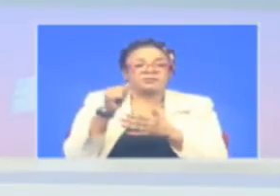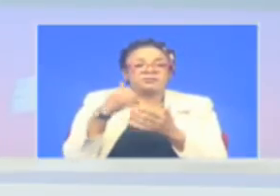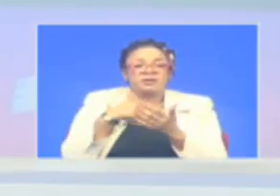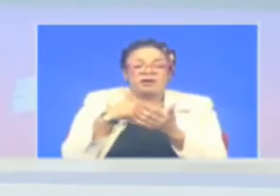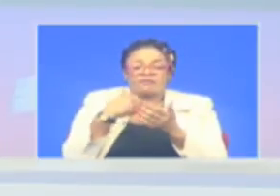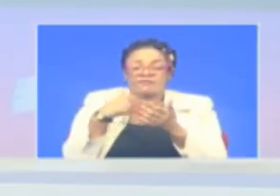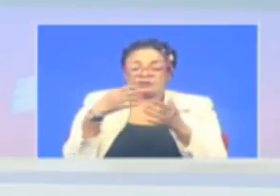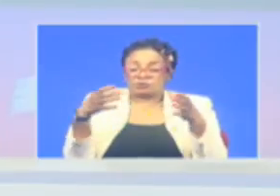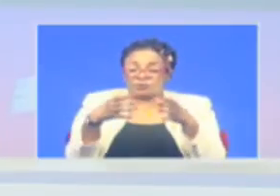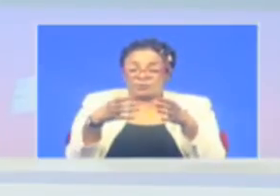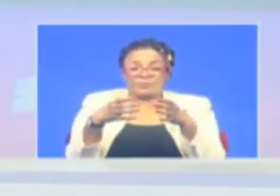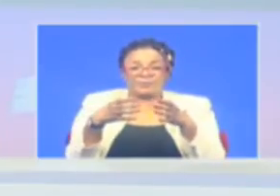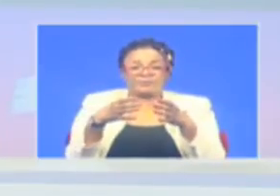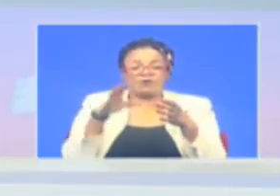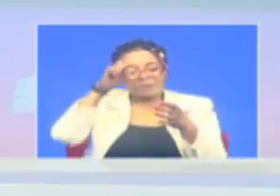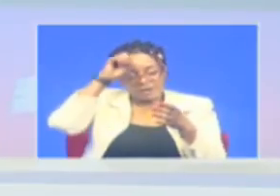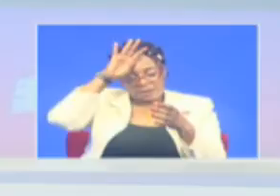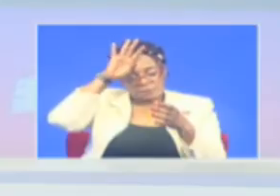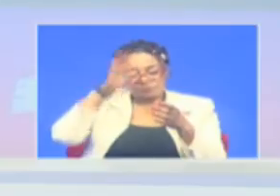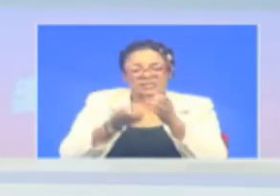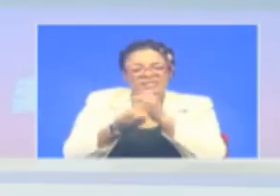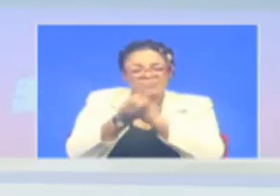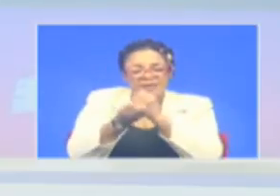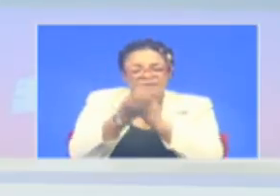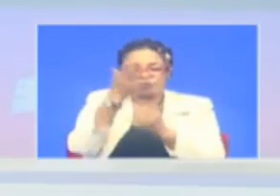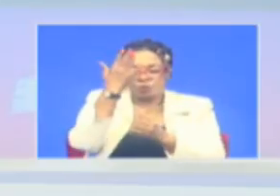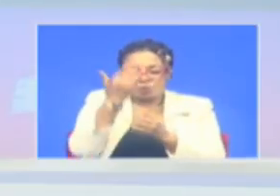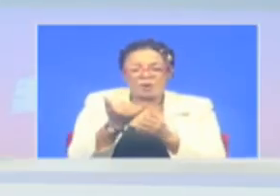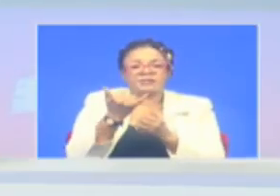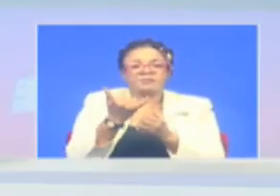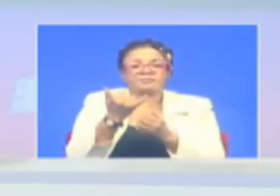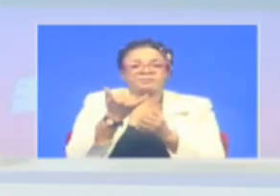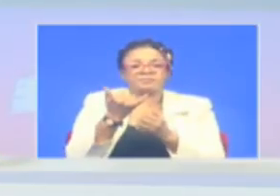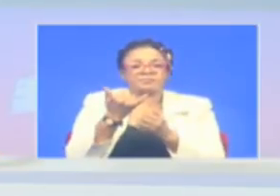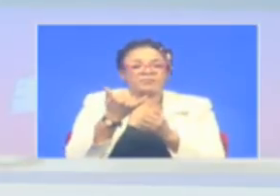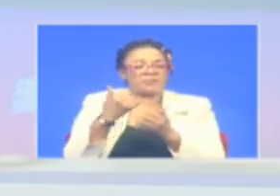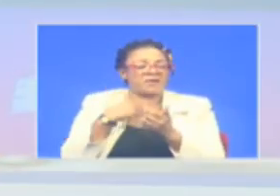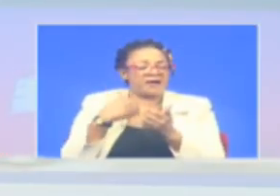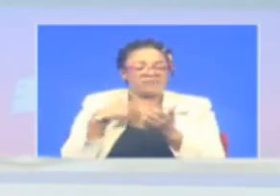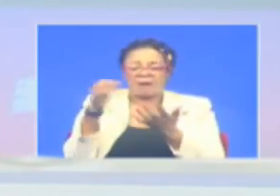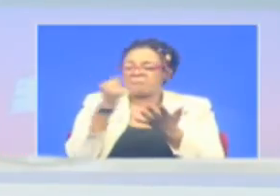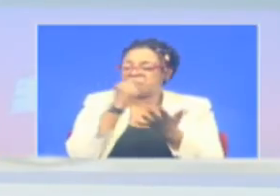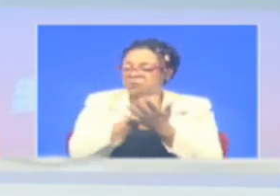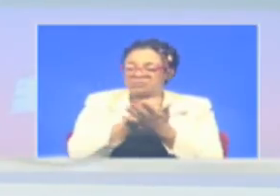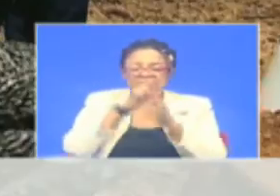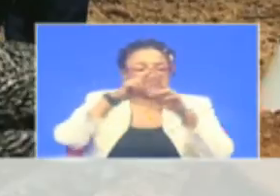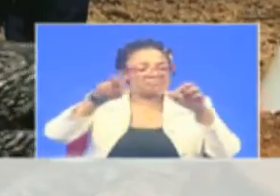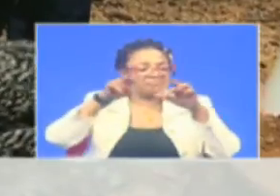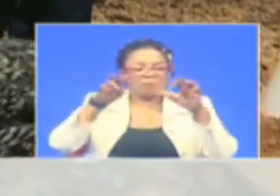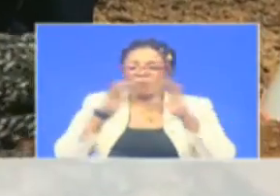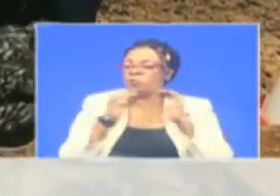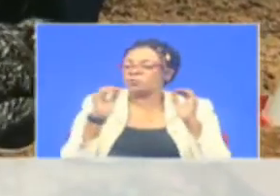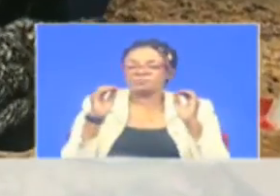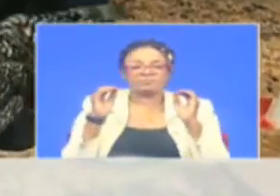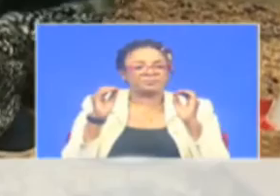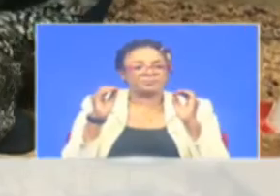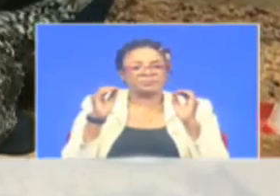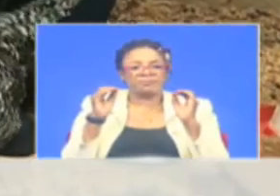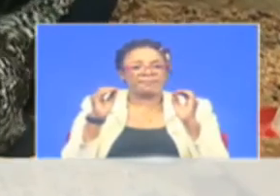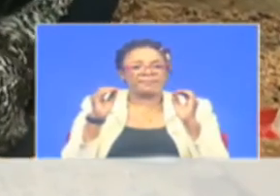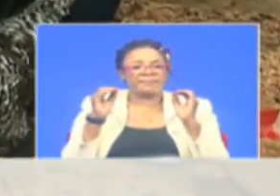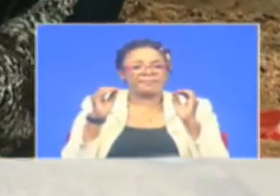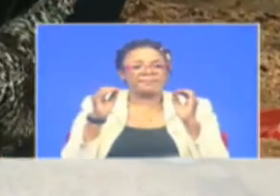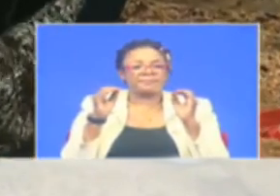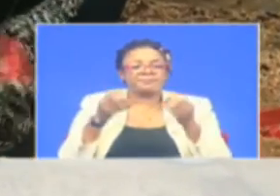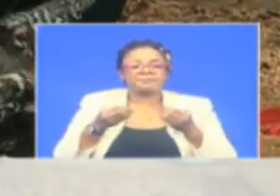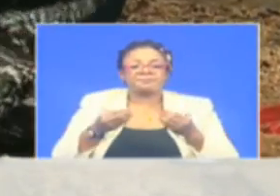who told her all about their venture and why they wouldn't swap formal employment for poultry farming. It's feeding time